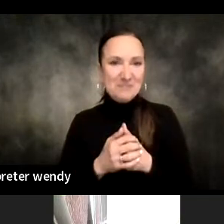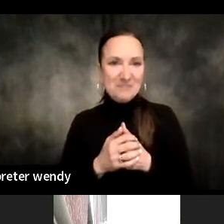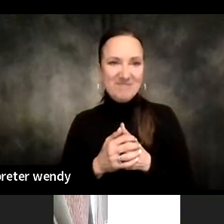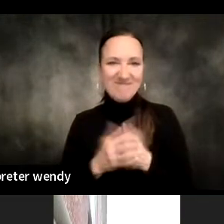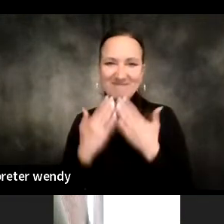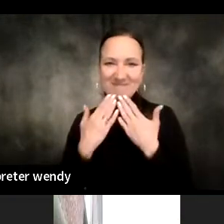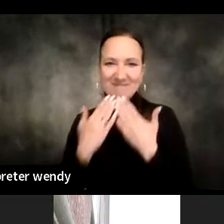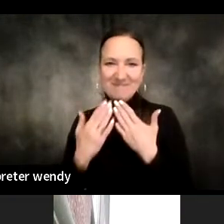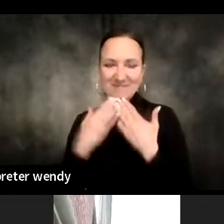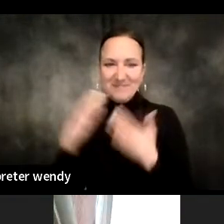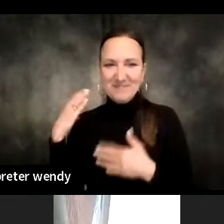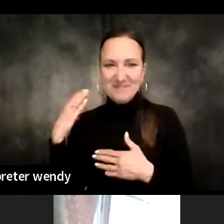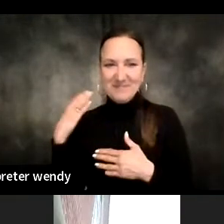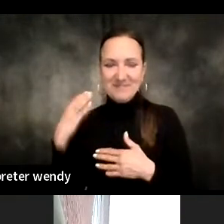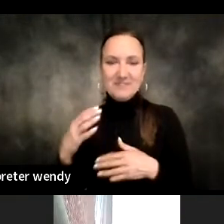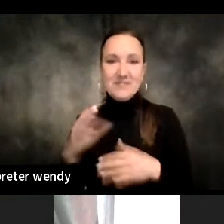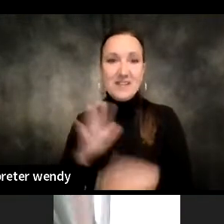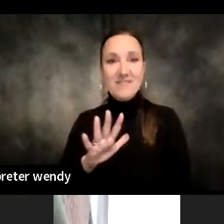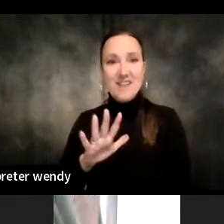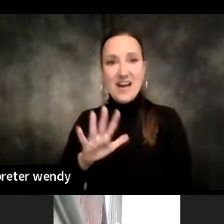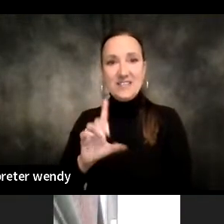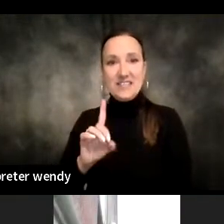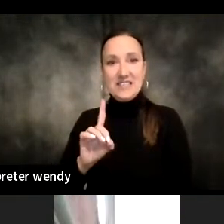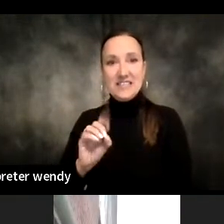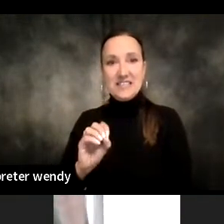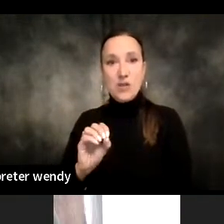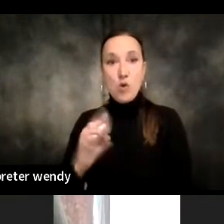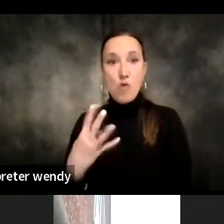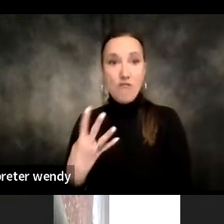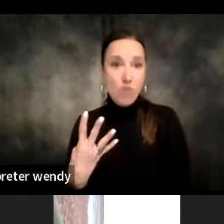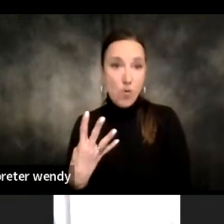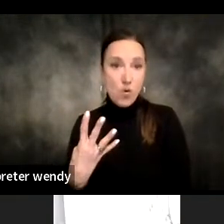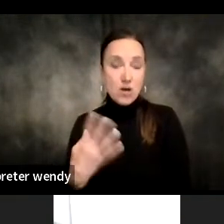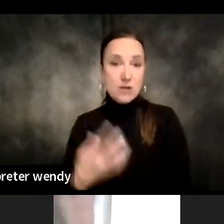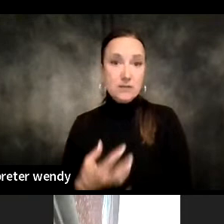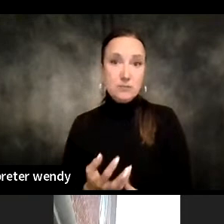you, Commissioner. 5D04.